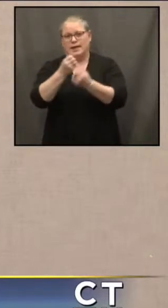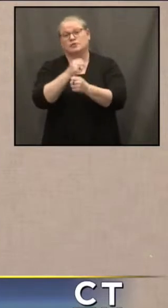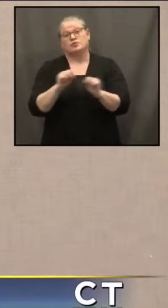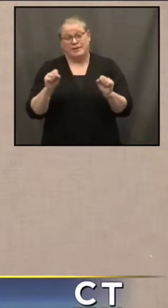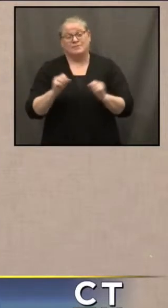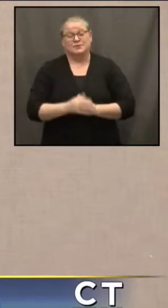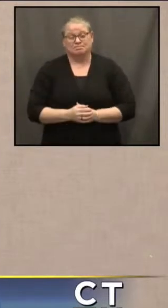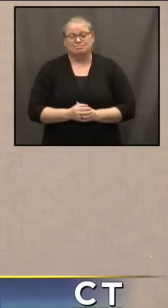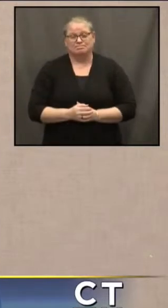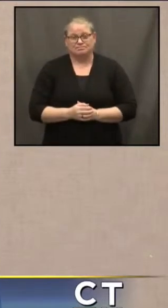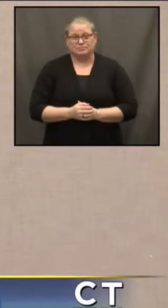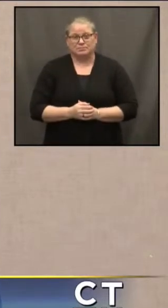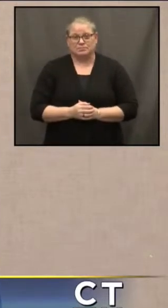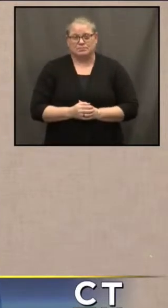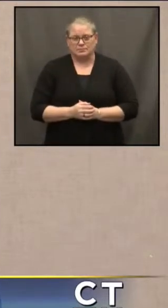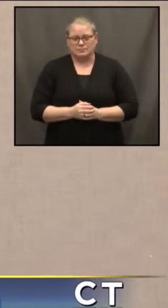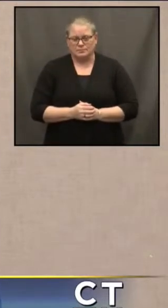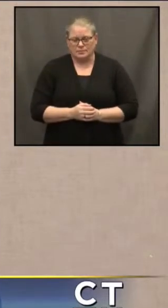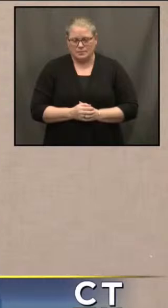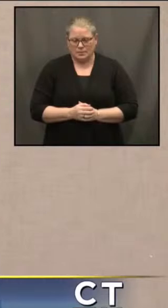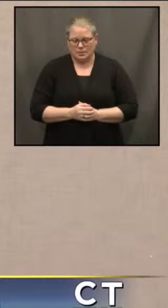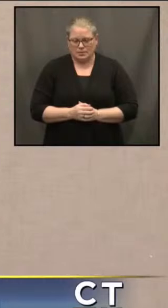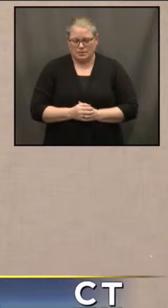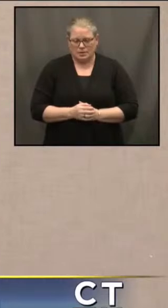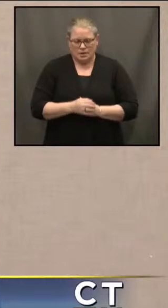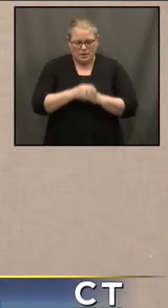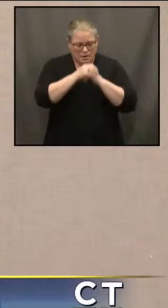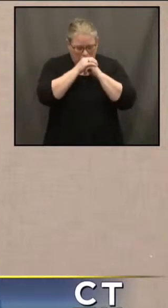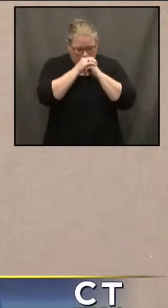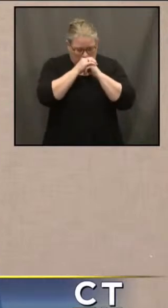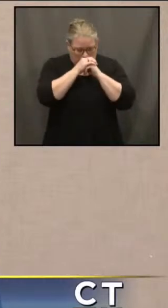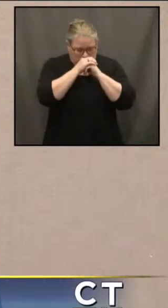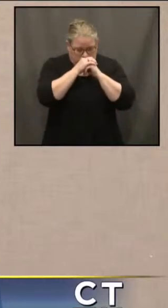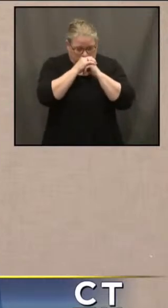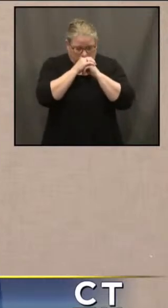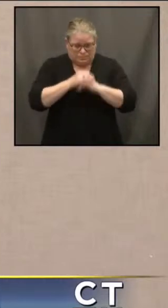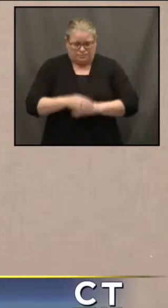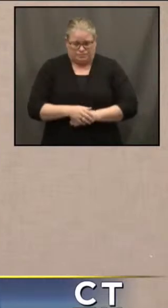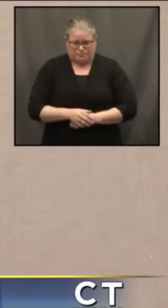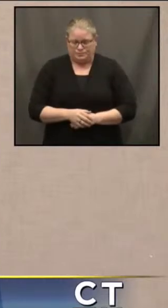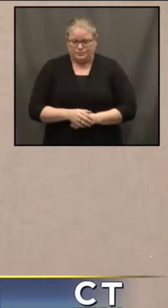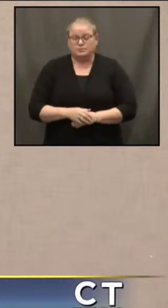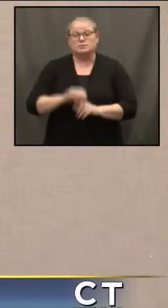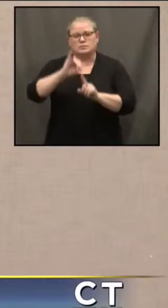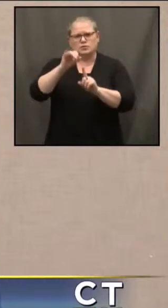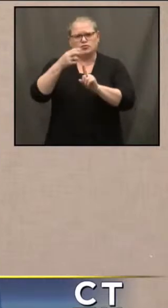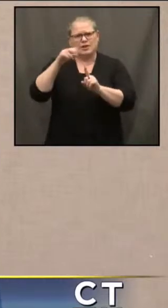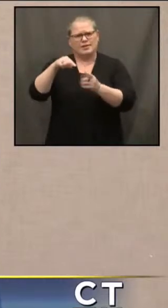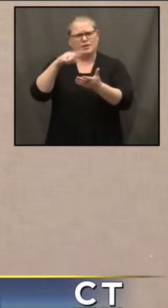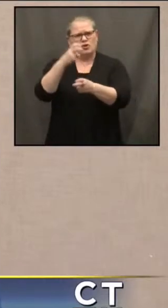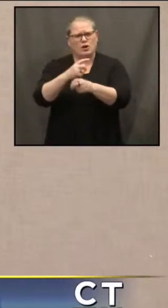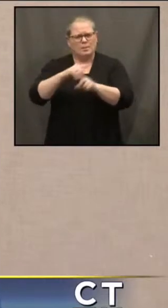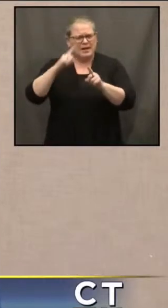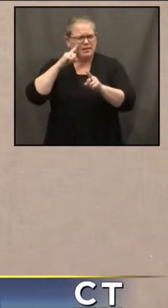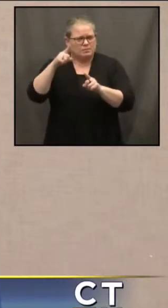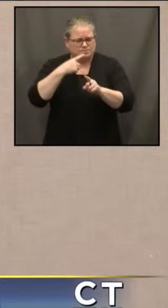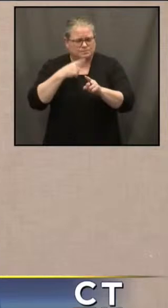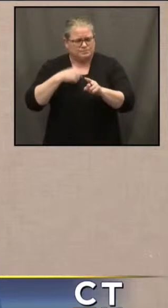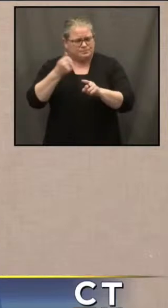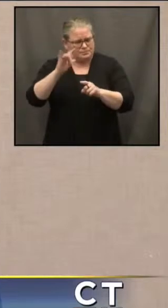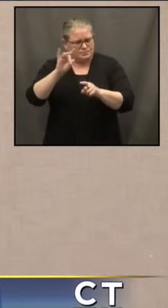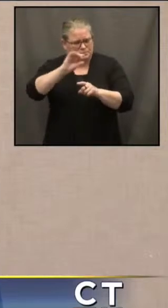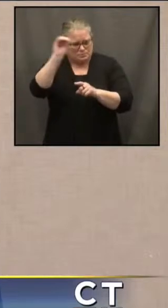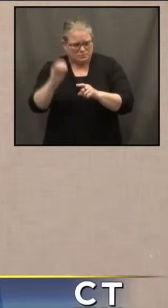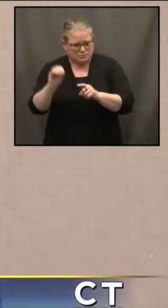Okay. Josh, this probably is hard to quantify, but you guys were saying I think like 18% of folks eligible